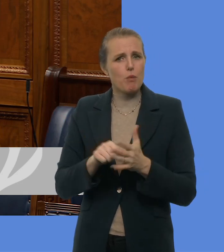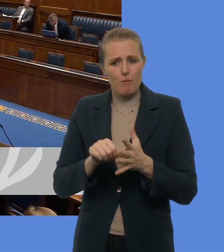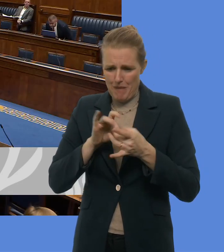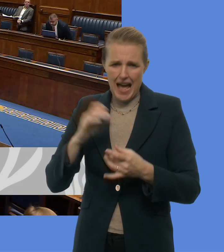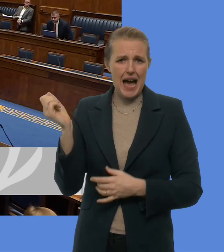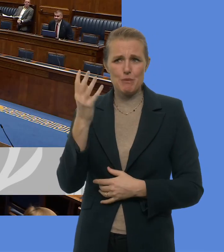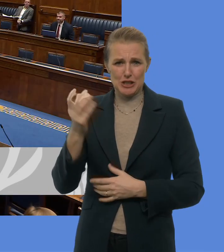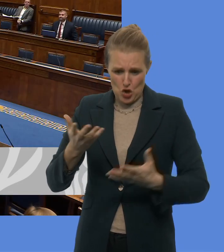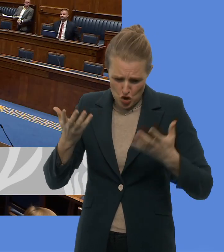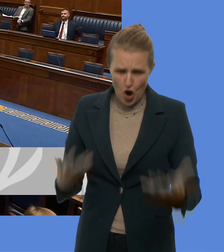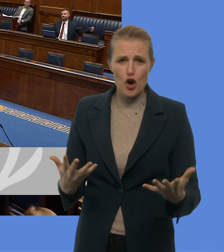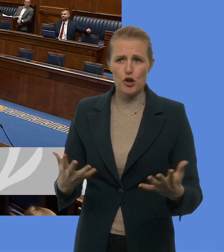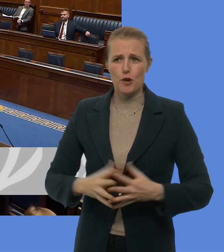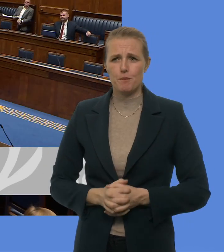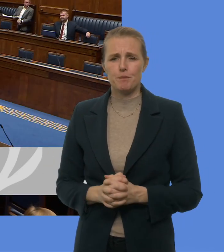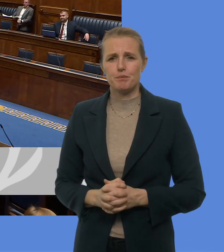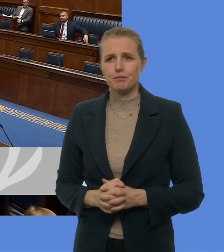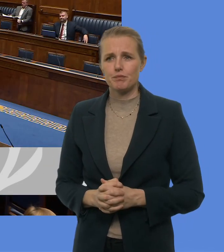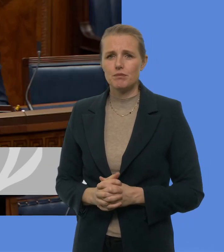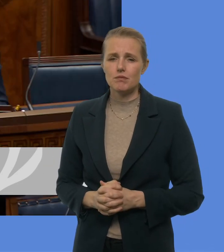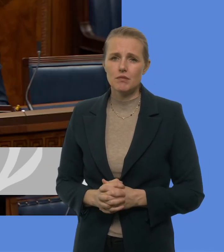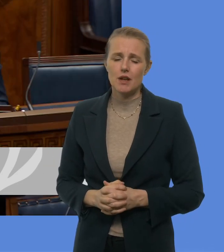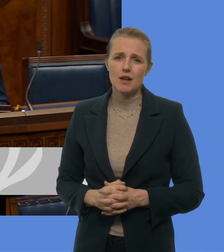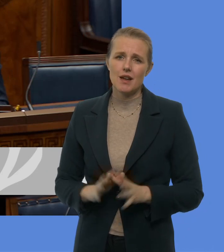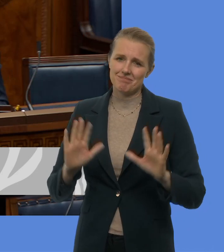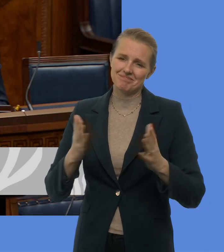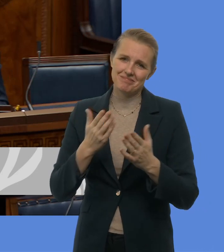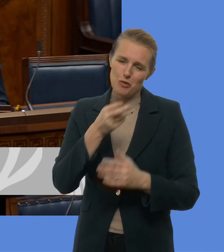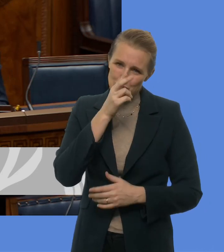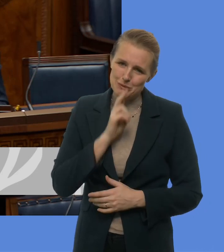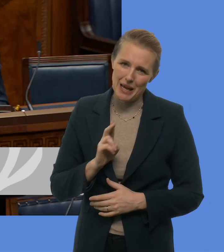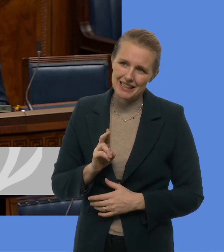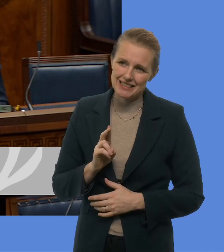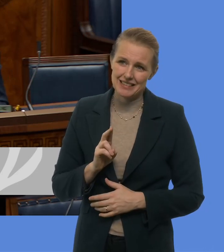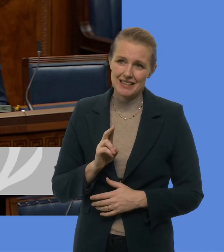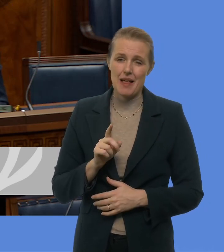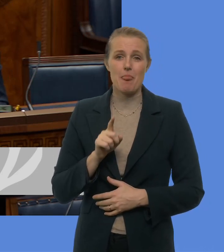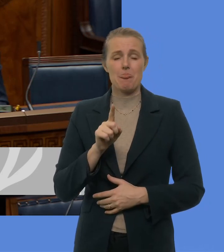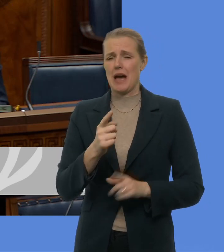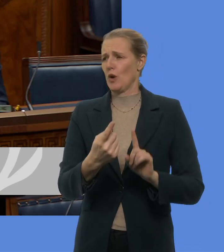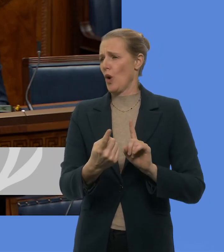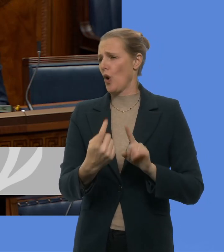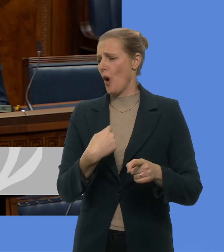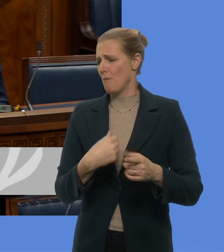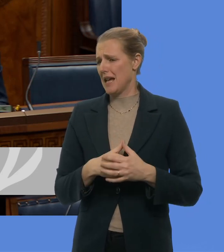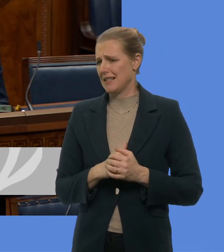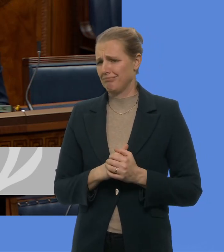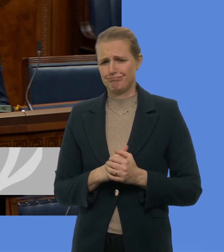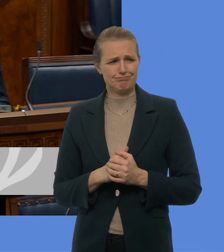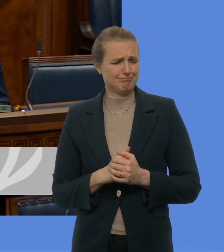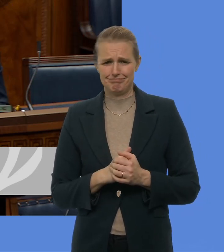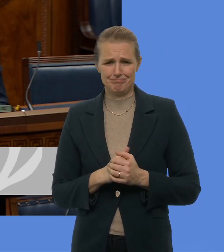handovers? Minister. Well, with respect, Mr. Speaker, that comment from the member is entirely